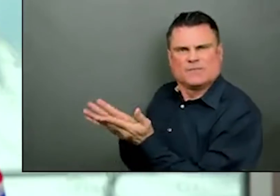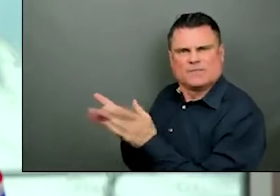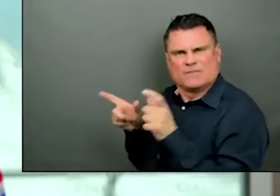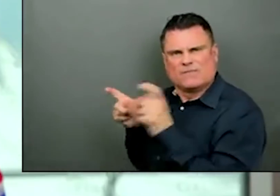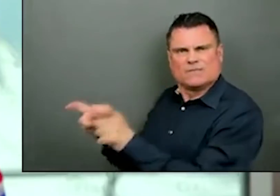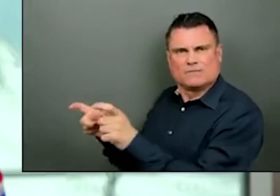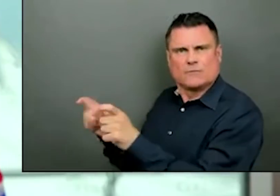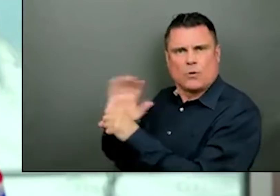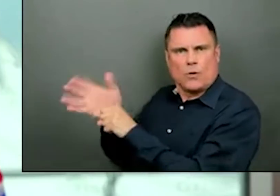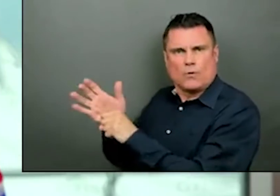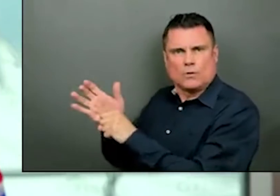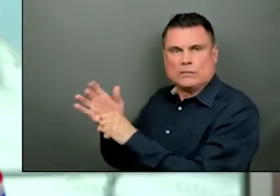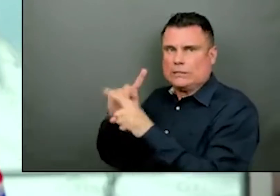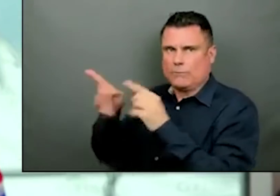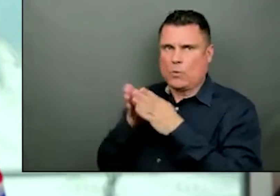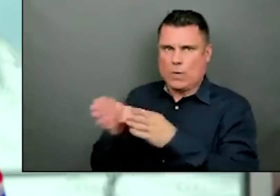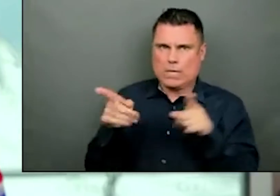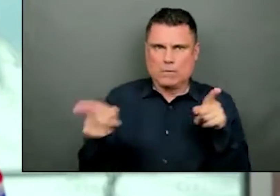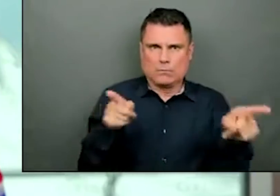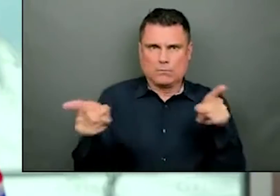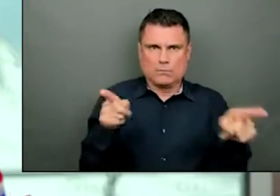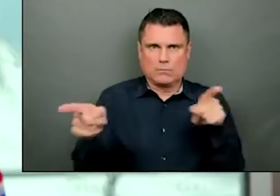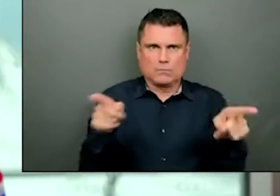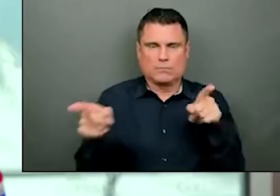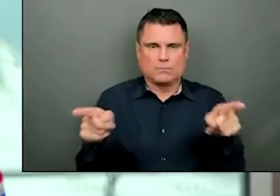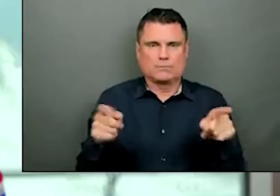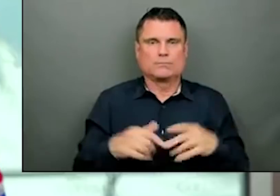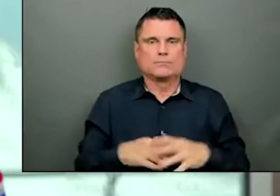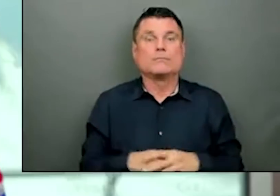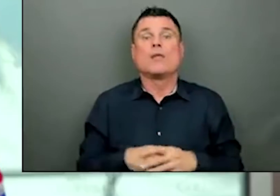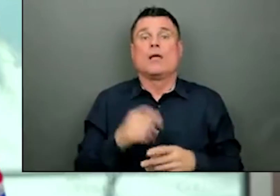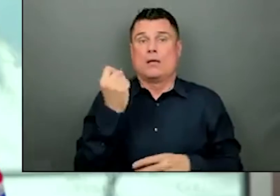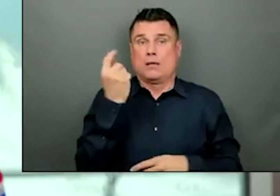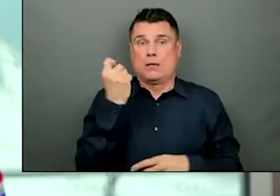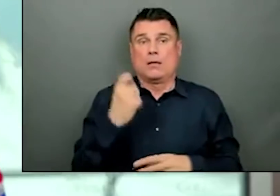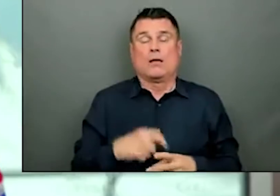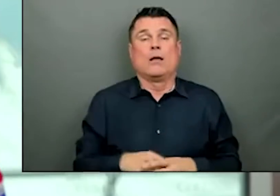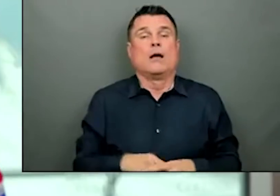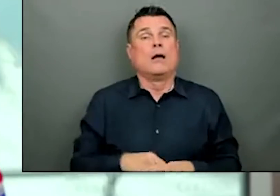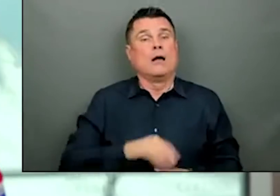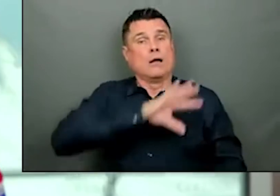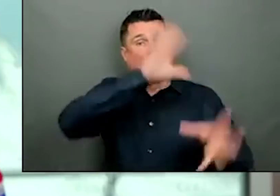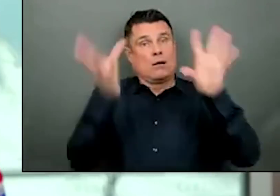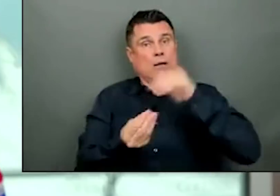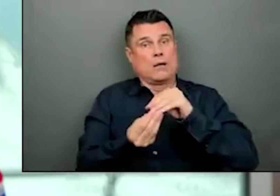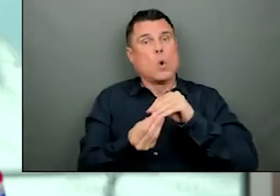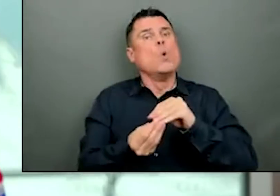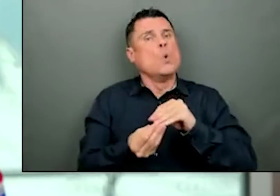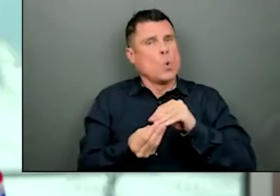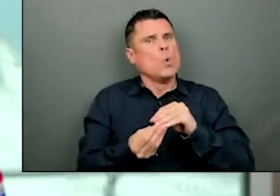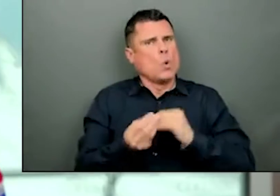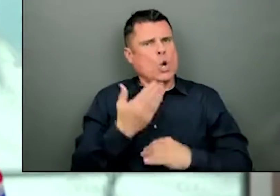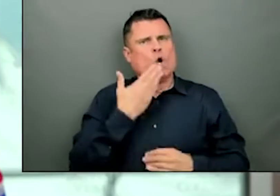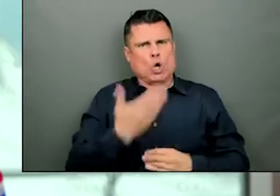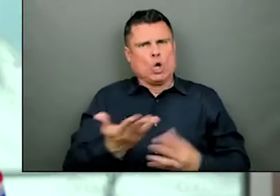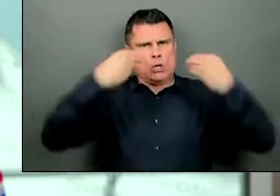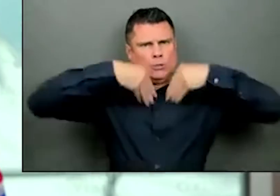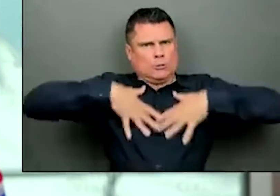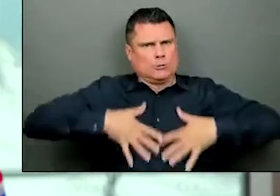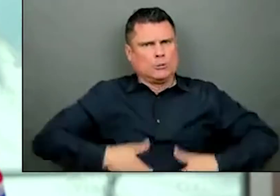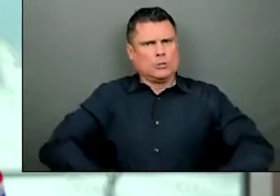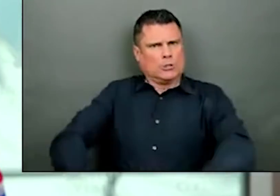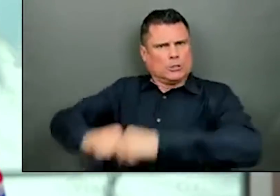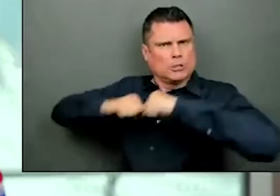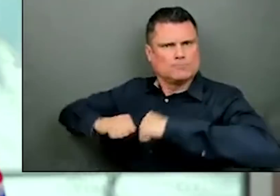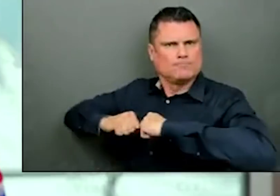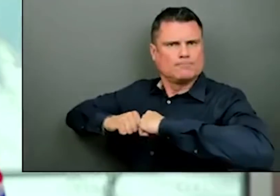that the protection is very good, not perfect, but very good after a single dose. But it takes time for